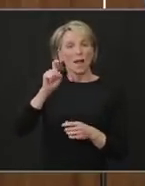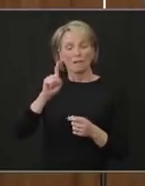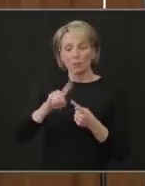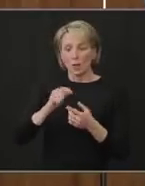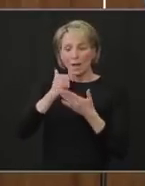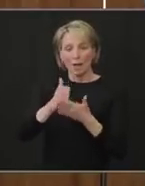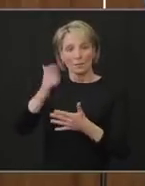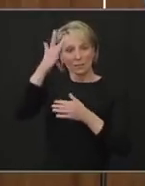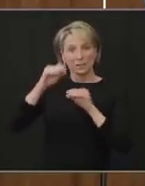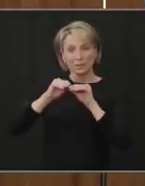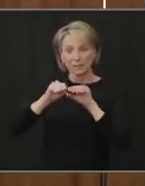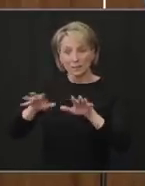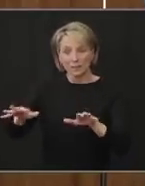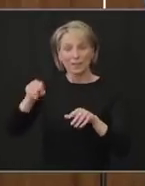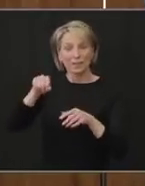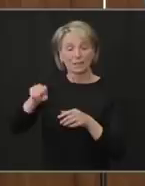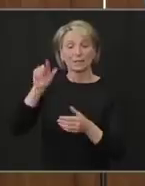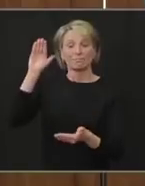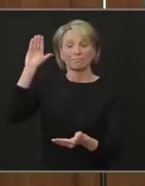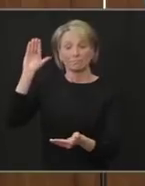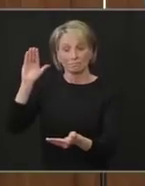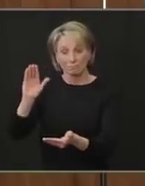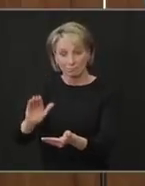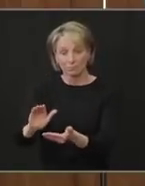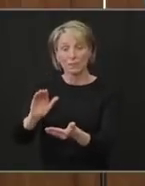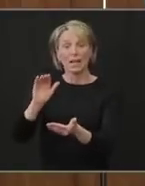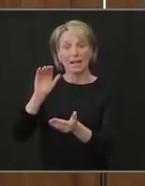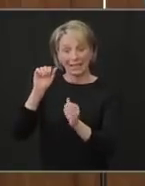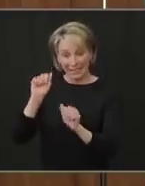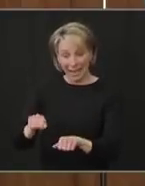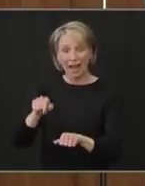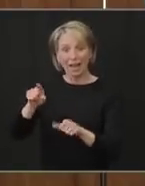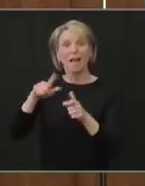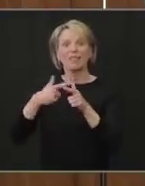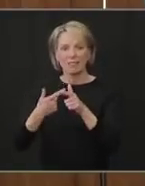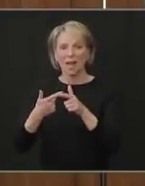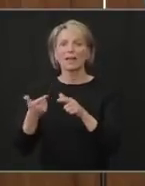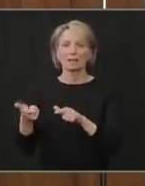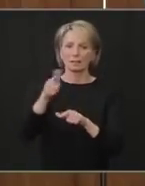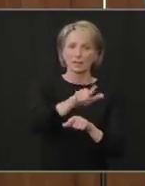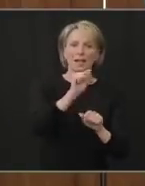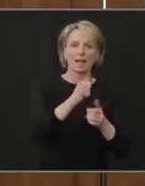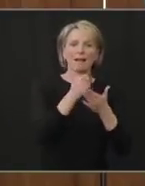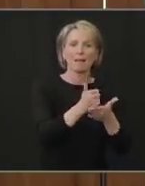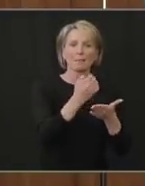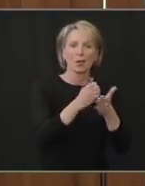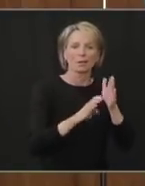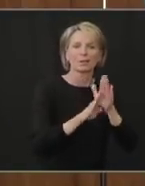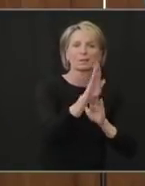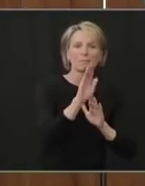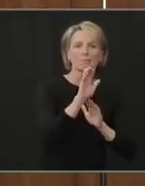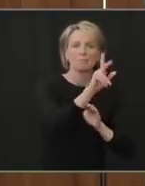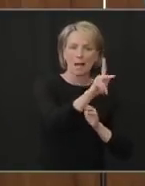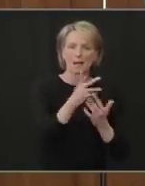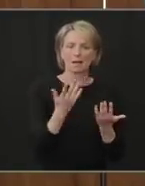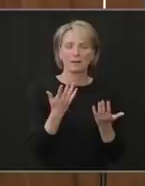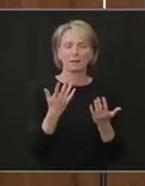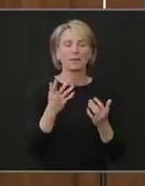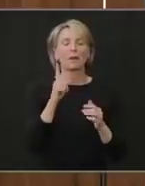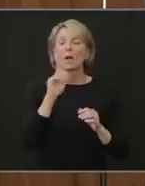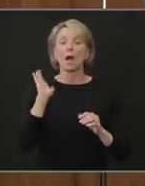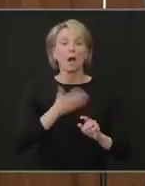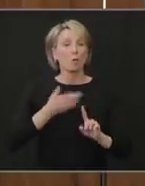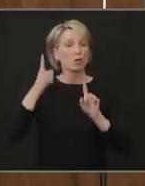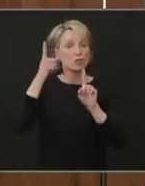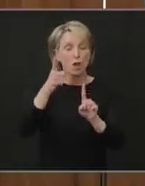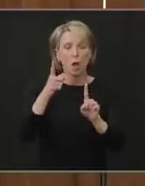successfully confront the economic crisis. But the basic goal here is to put as much money as